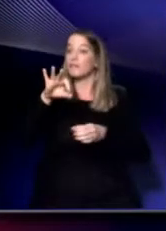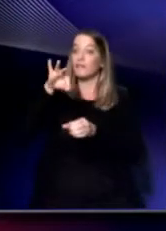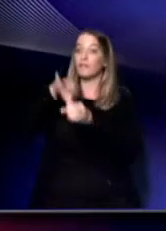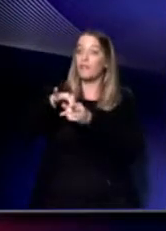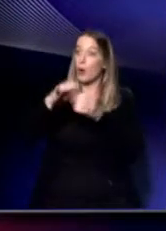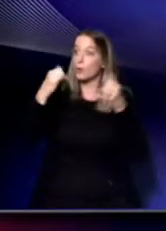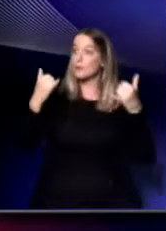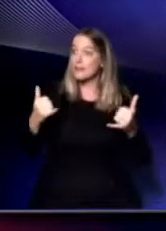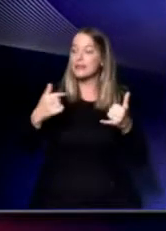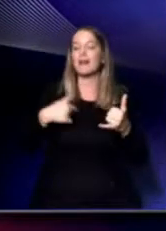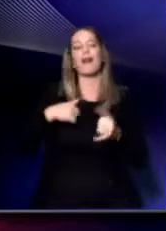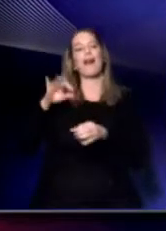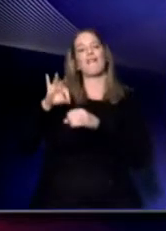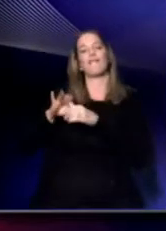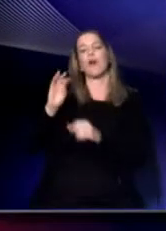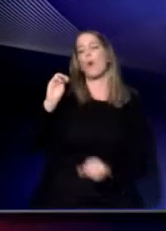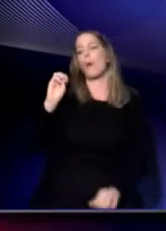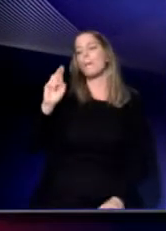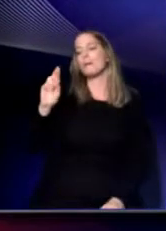would vote for Mr. Baronzini.